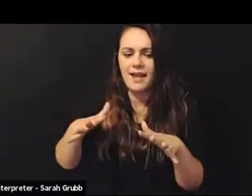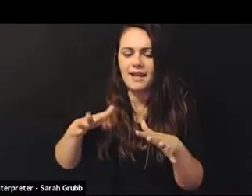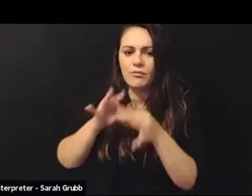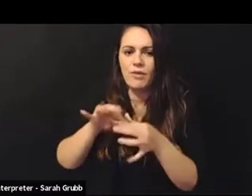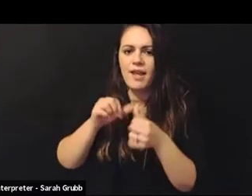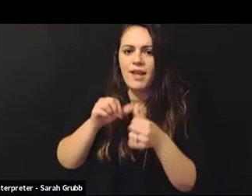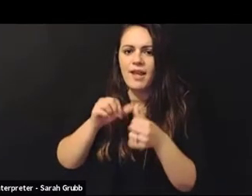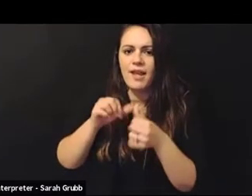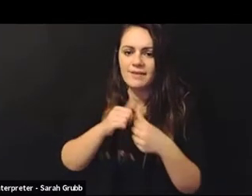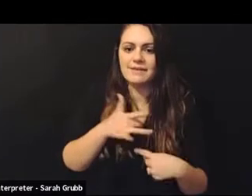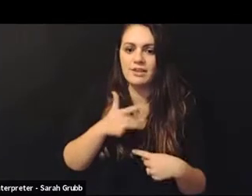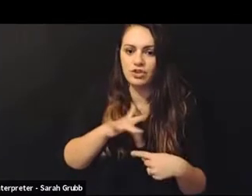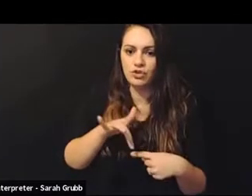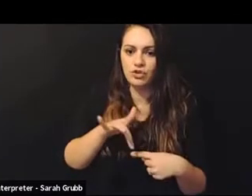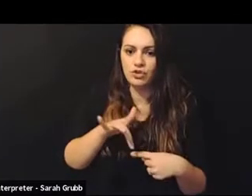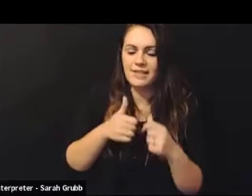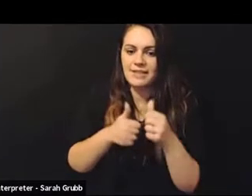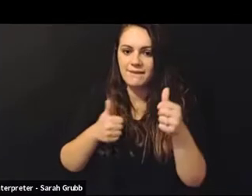in terms of